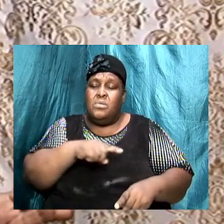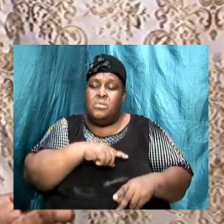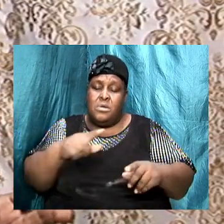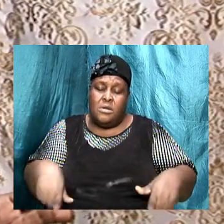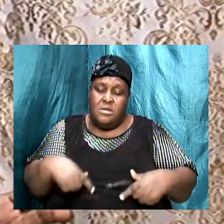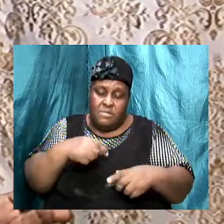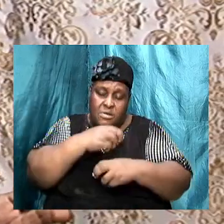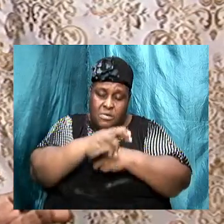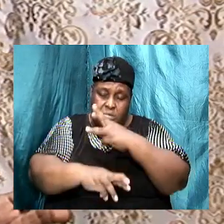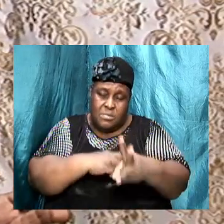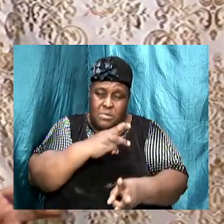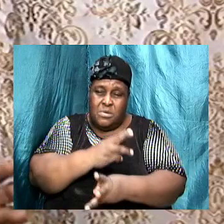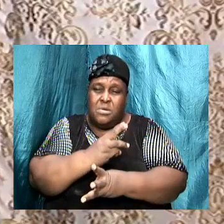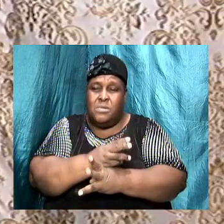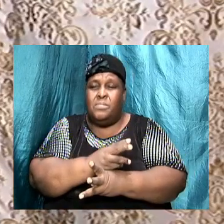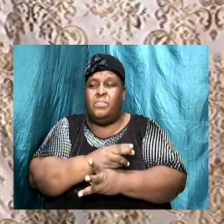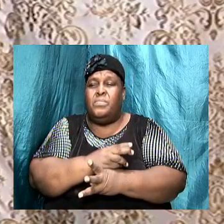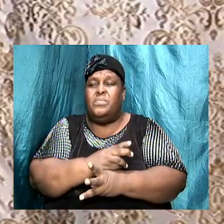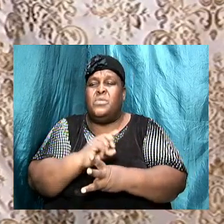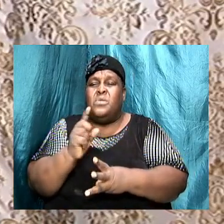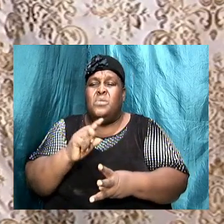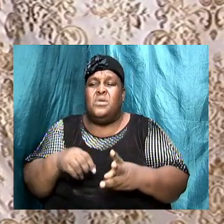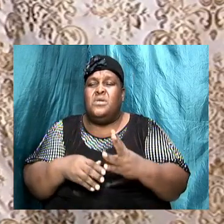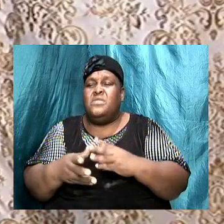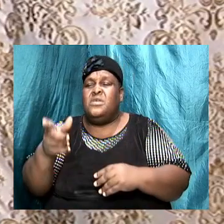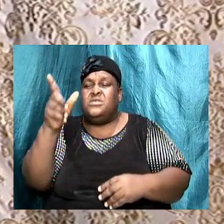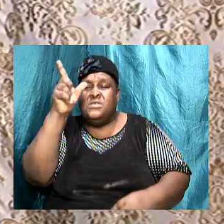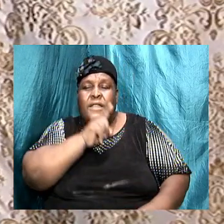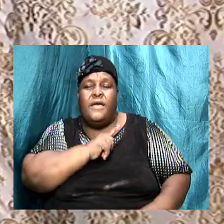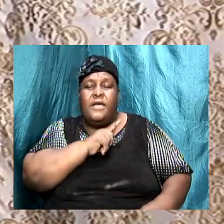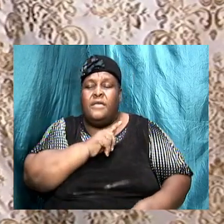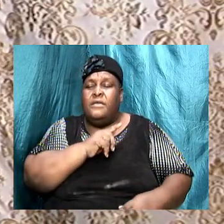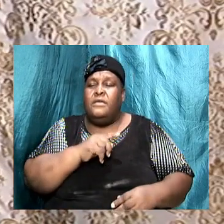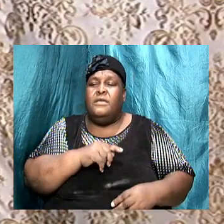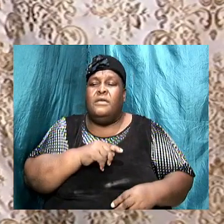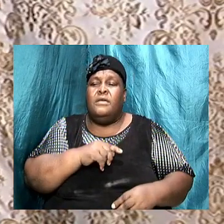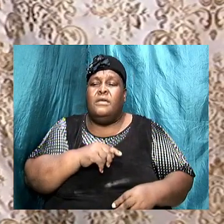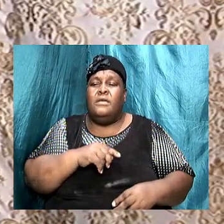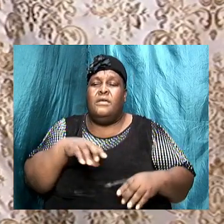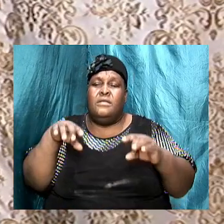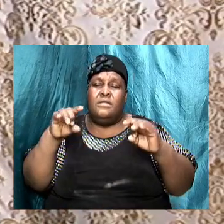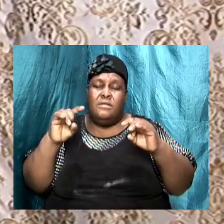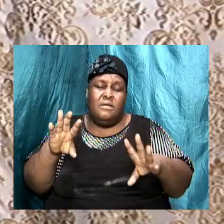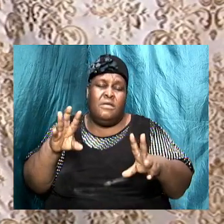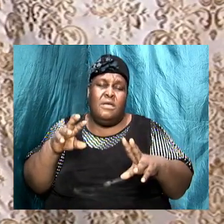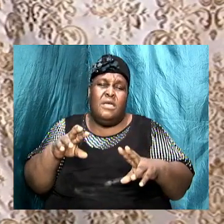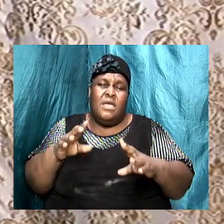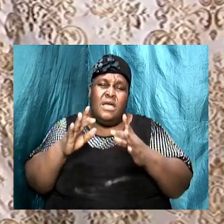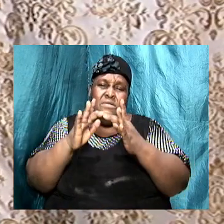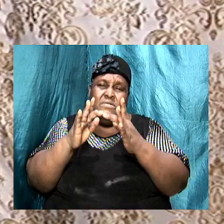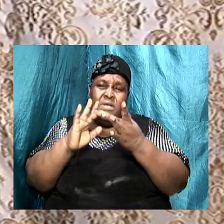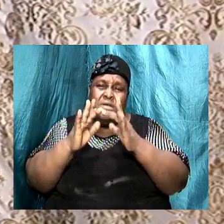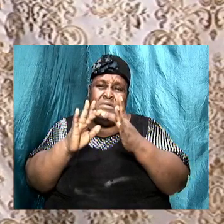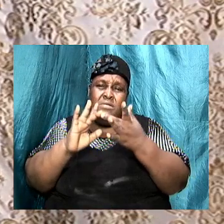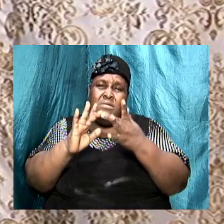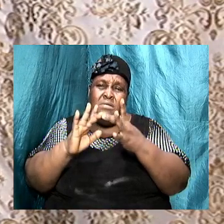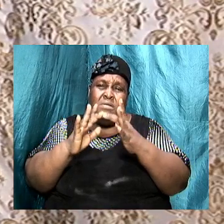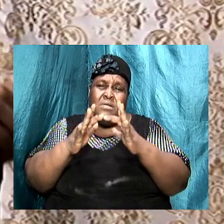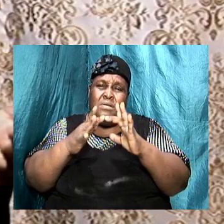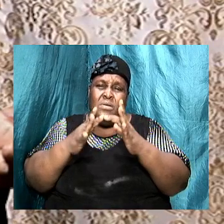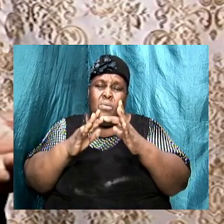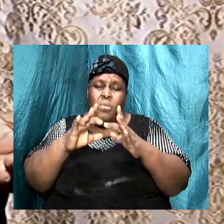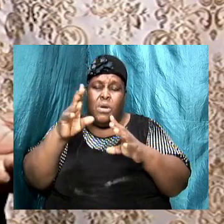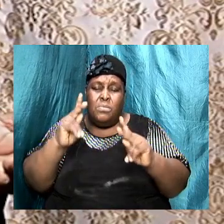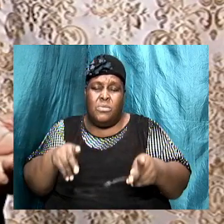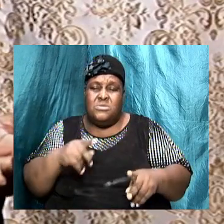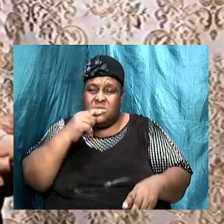world where there's just falsehood. And the age of technology where once somebody says something, it reaches a